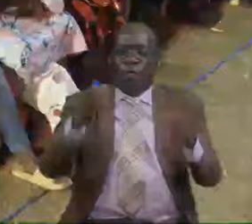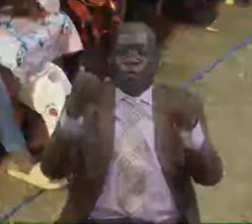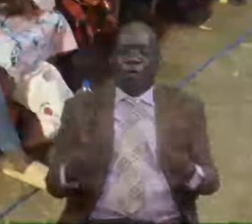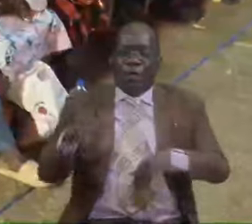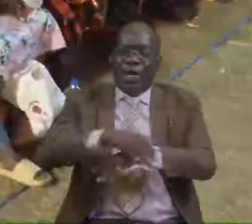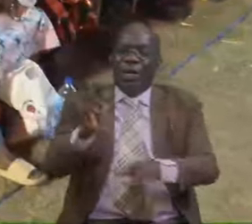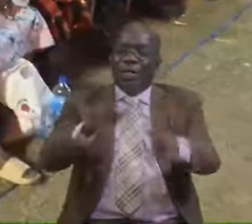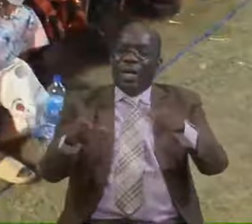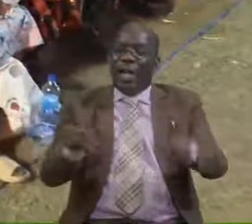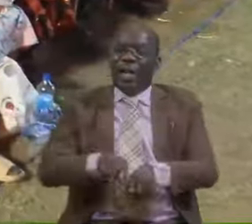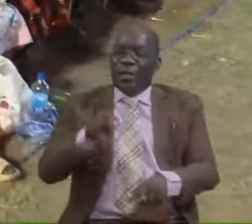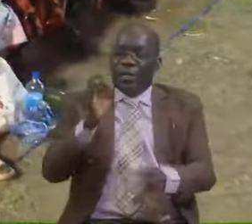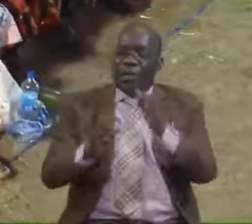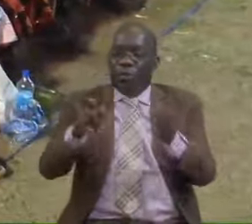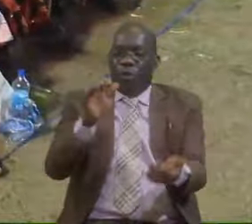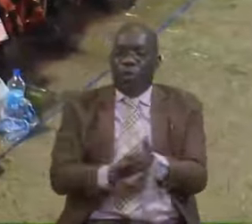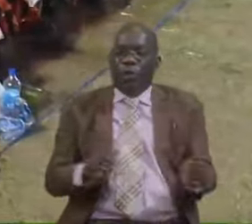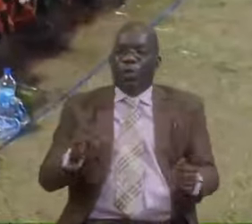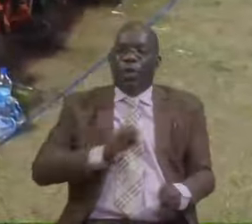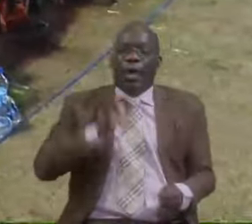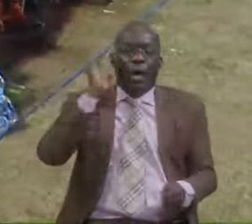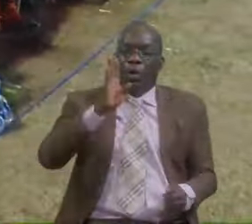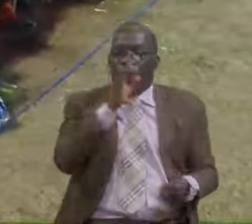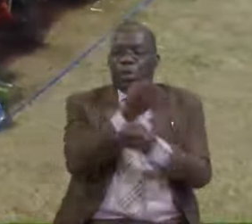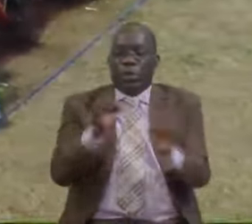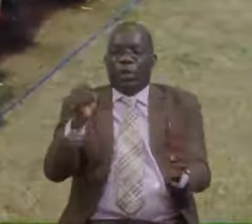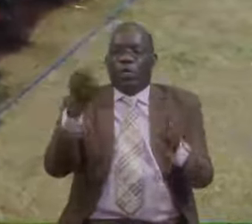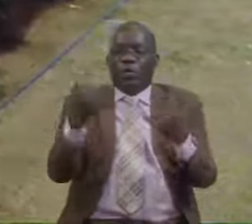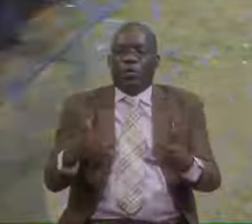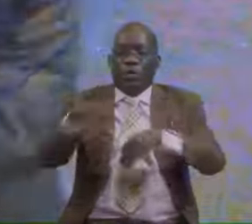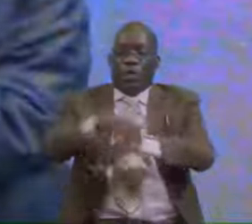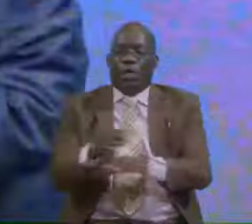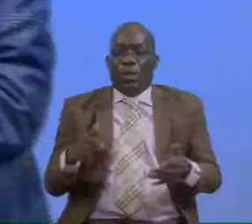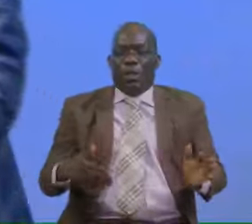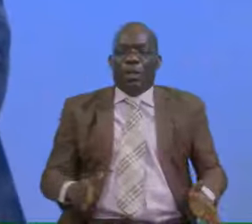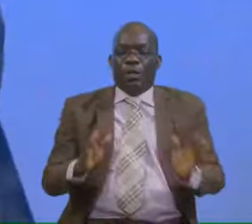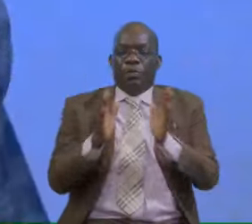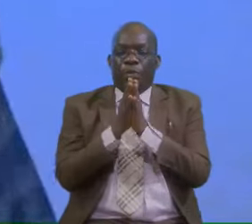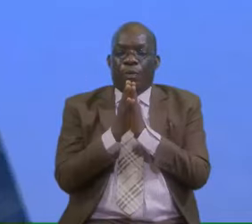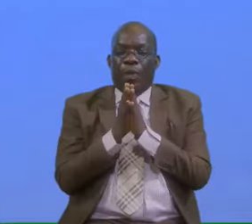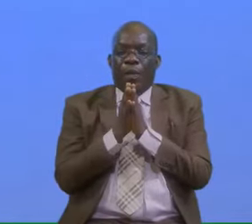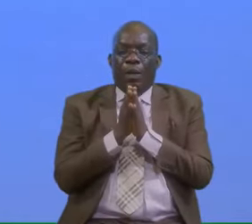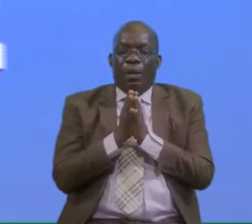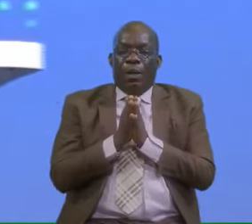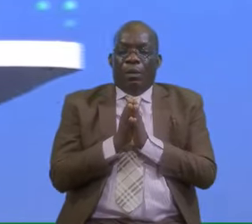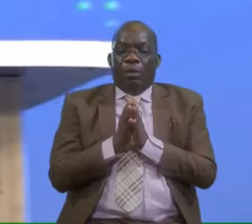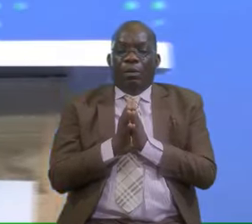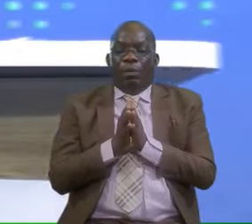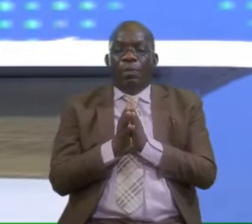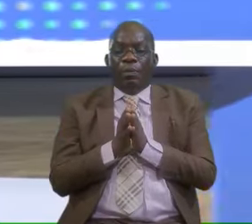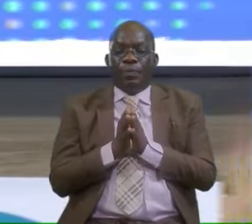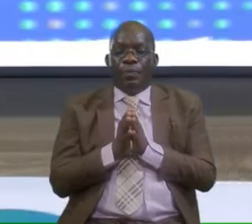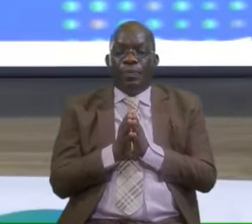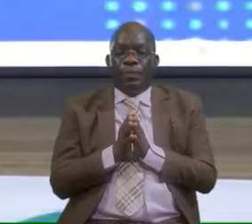it. Heads bowed and eyes closed. The Lord